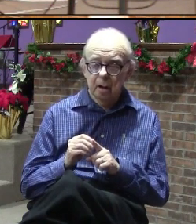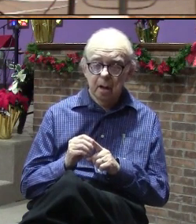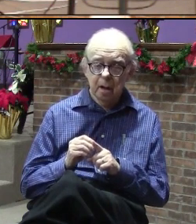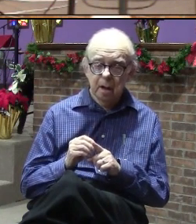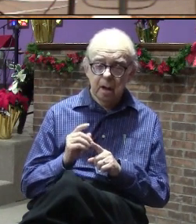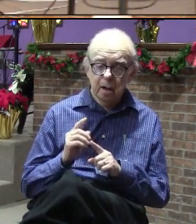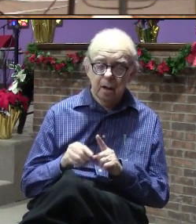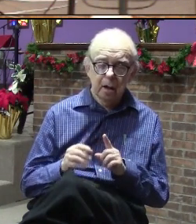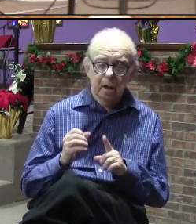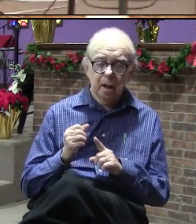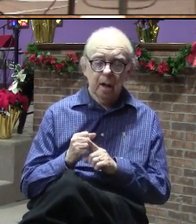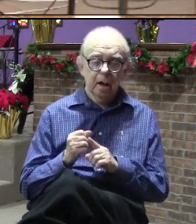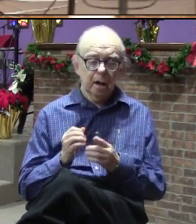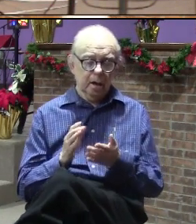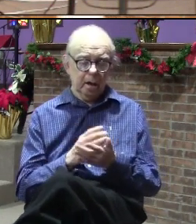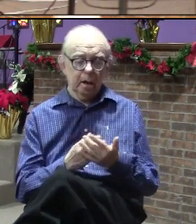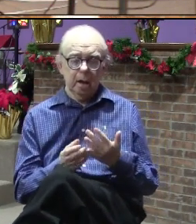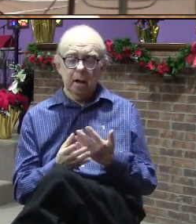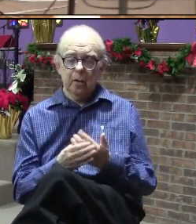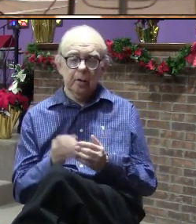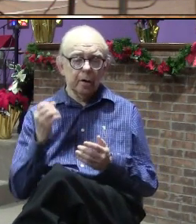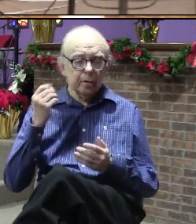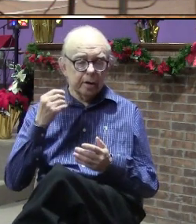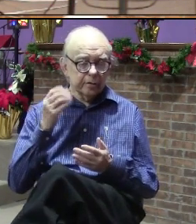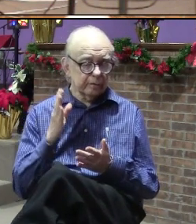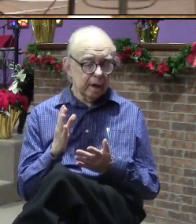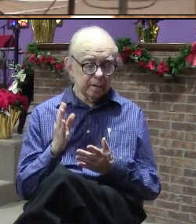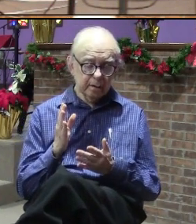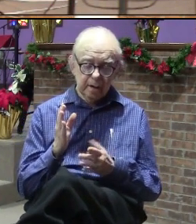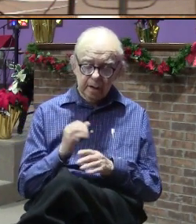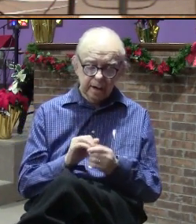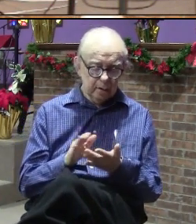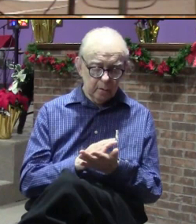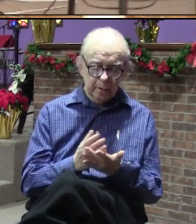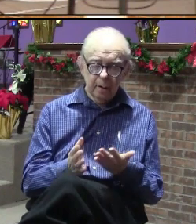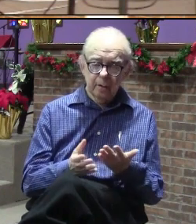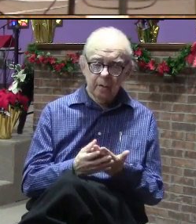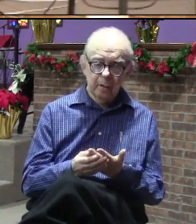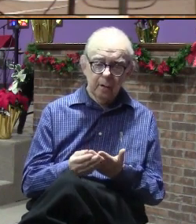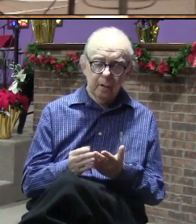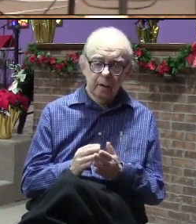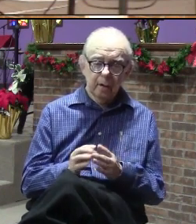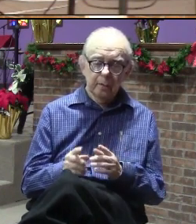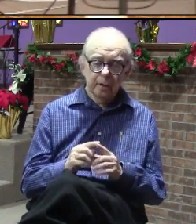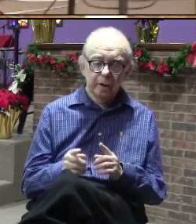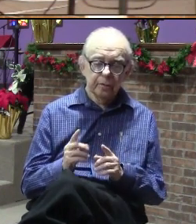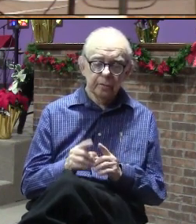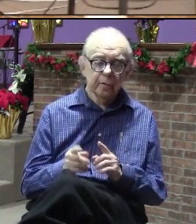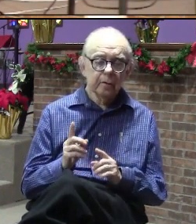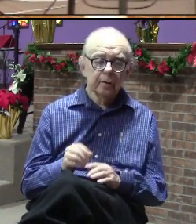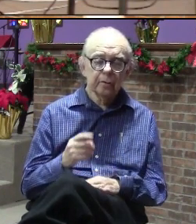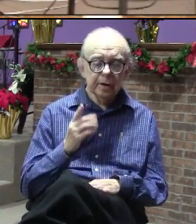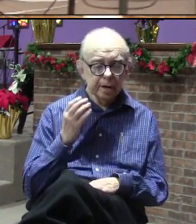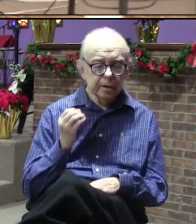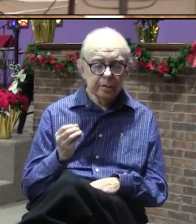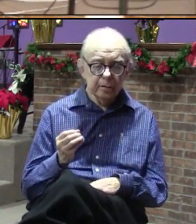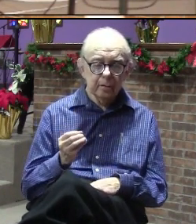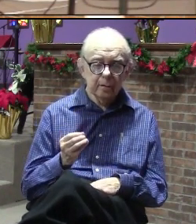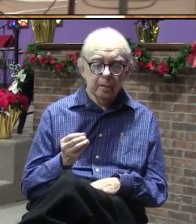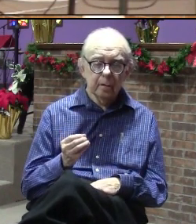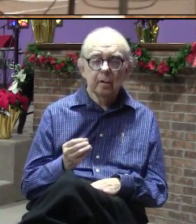I can't hold in my hands the grace of God, but I can sure experience it in my